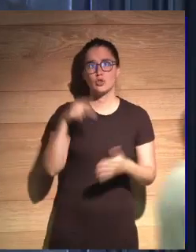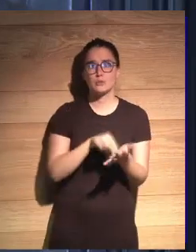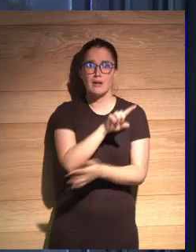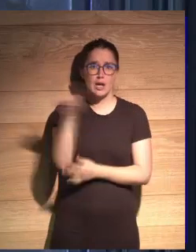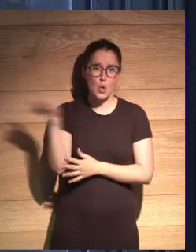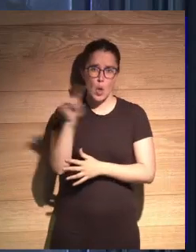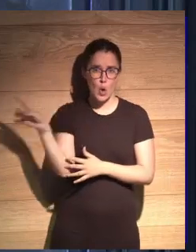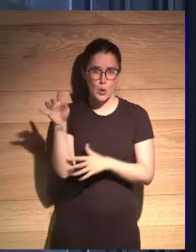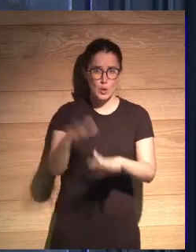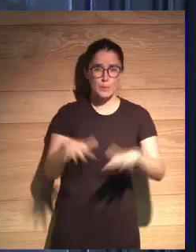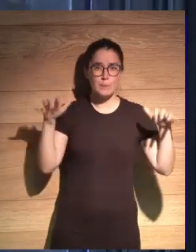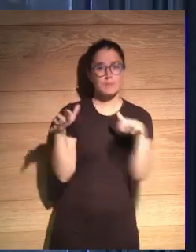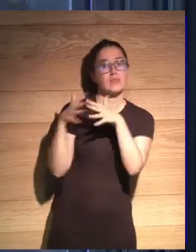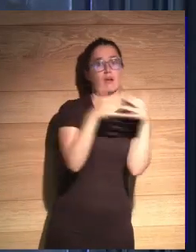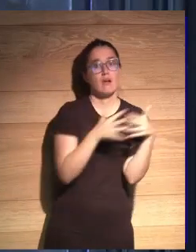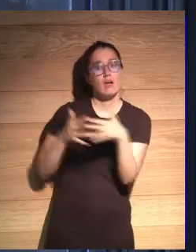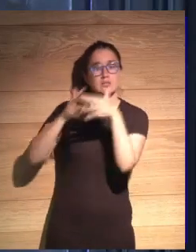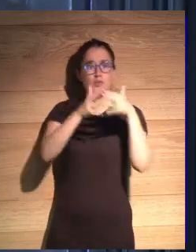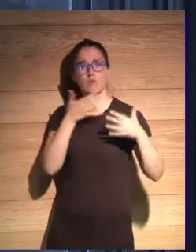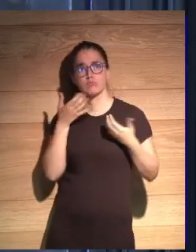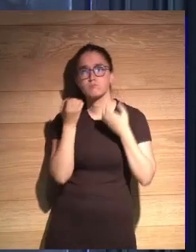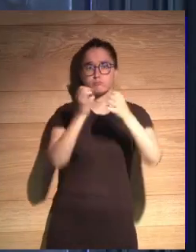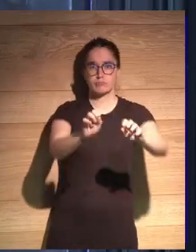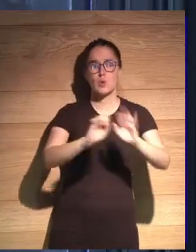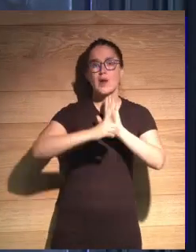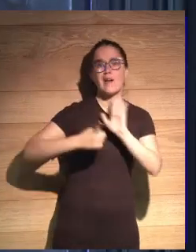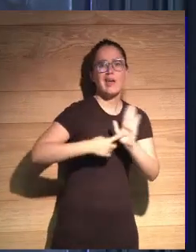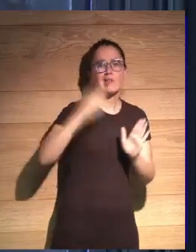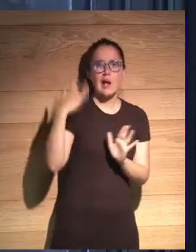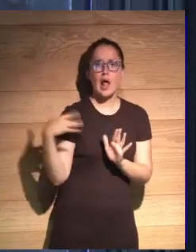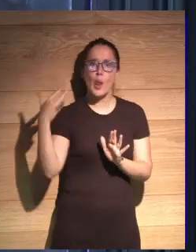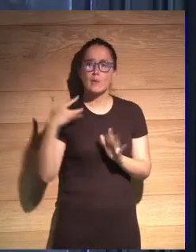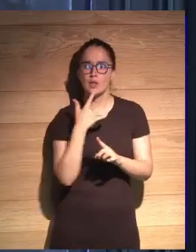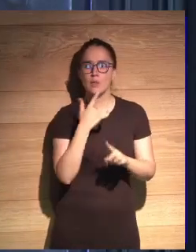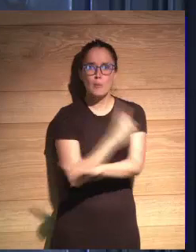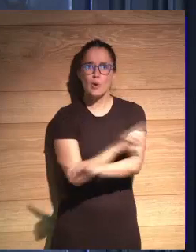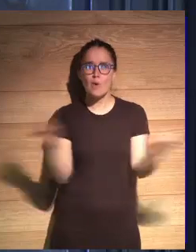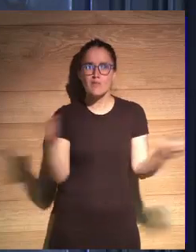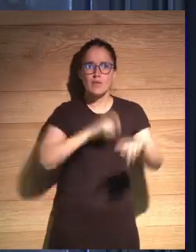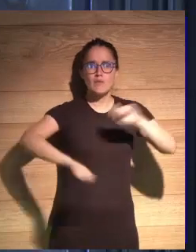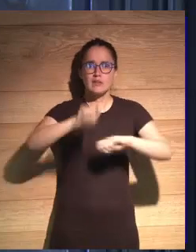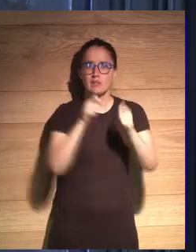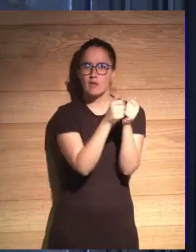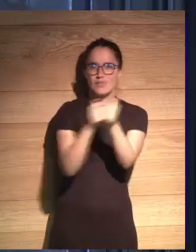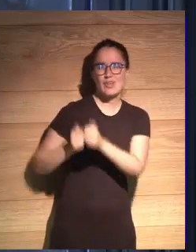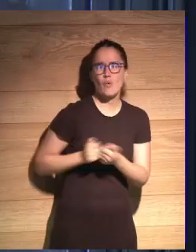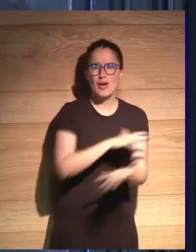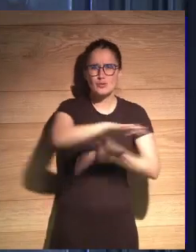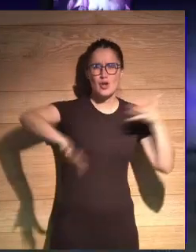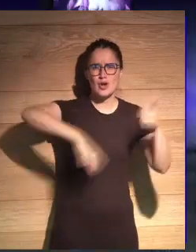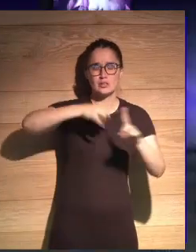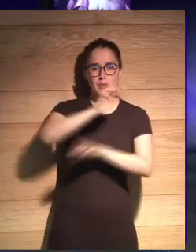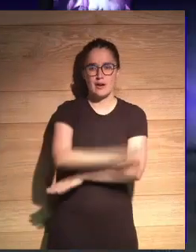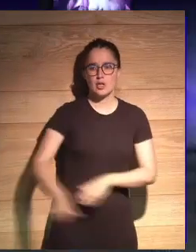criticizing video games is not innocent. This is why the Supreme Court of the United States rejected a law passed in